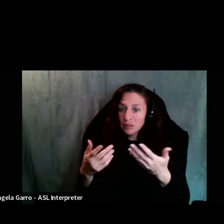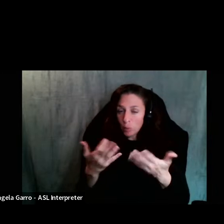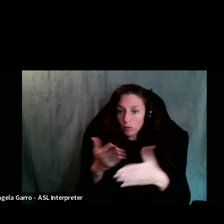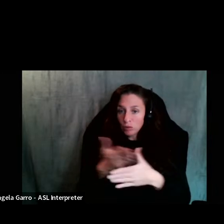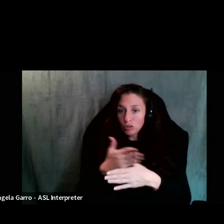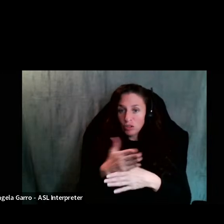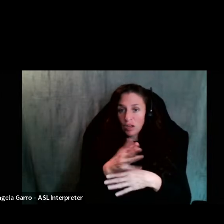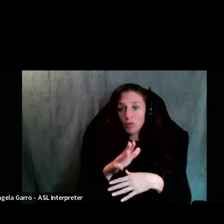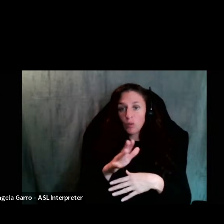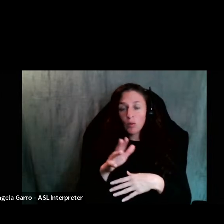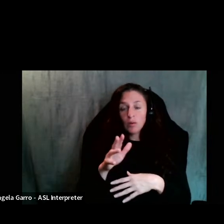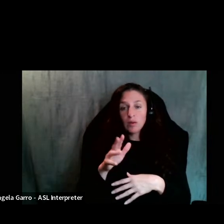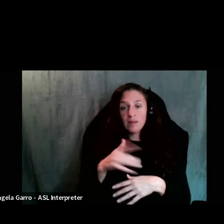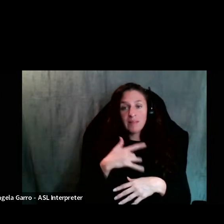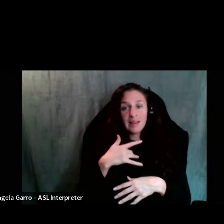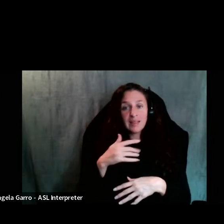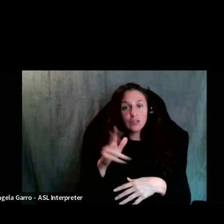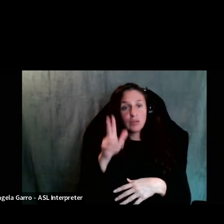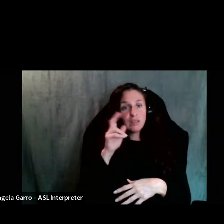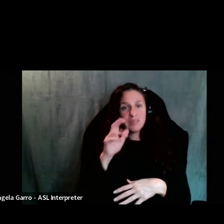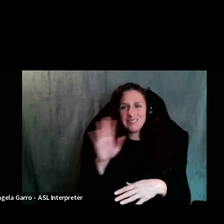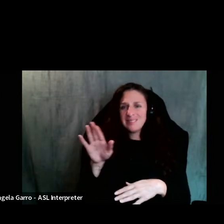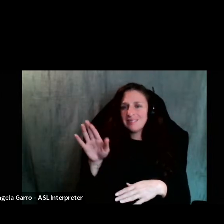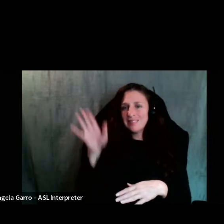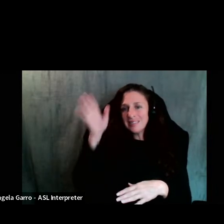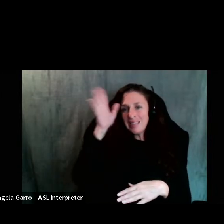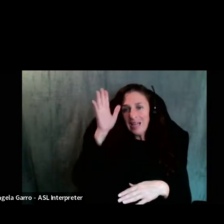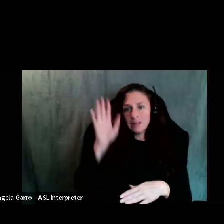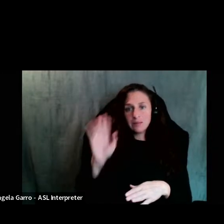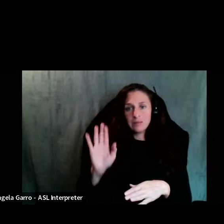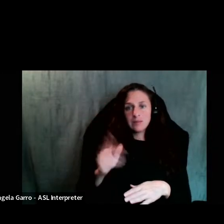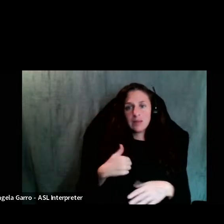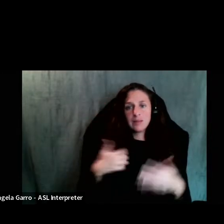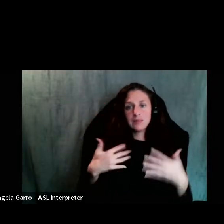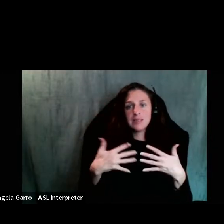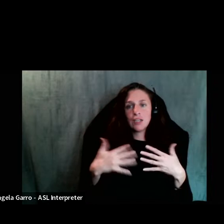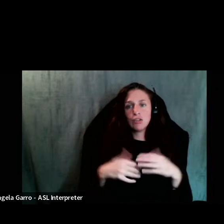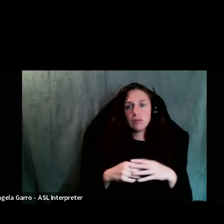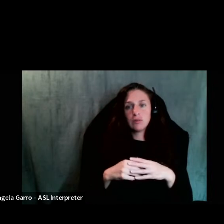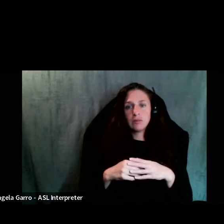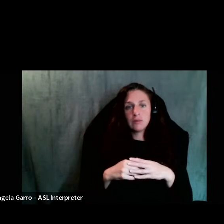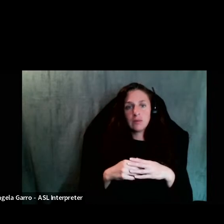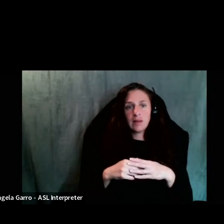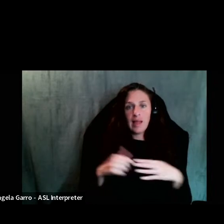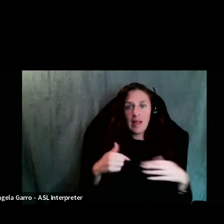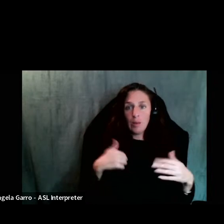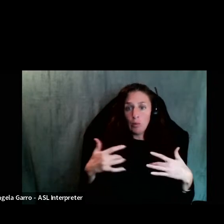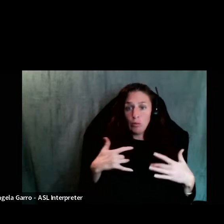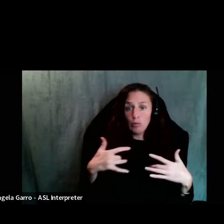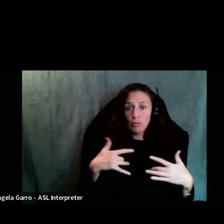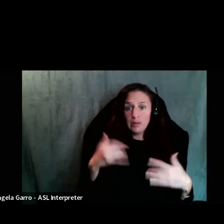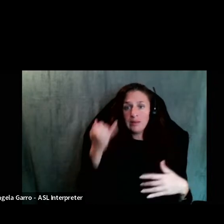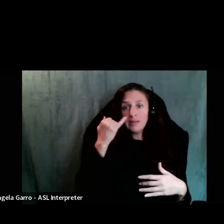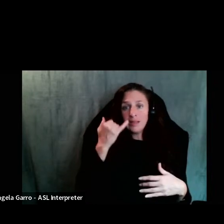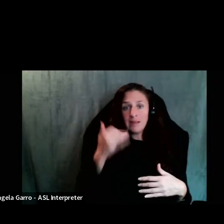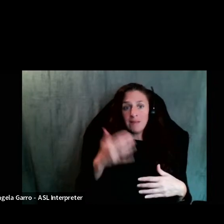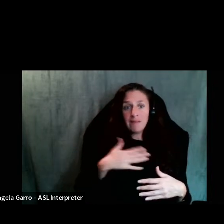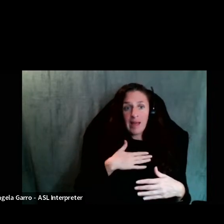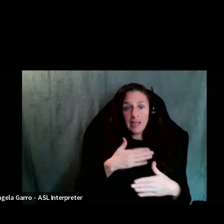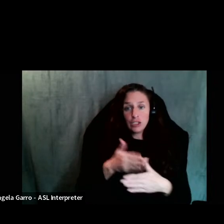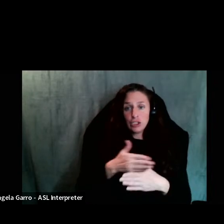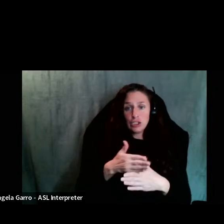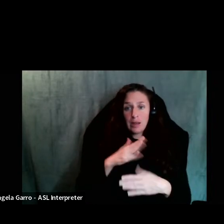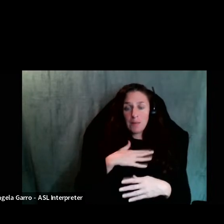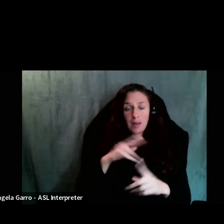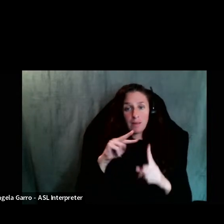feelings? She told me, Dad, I'm scared. I'm worried that if I shared my point of view about